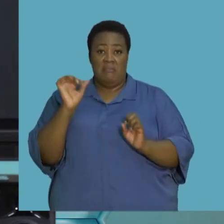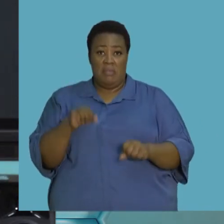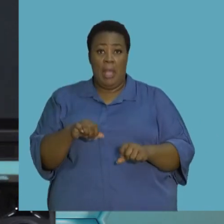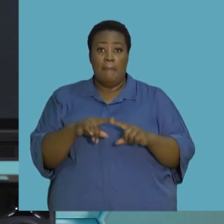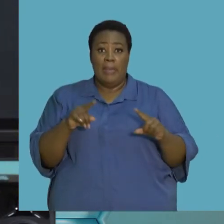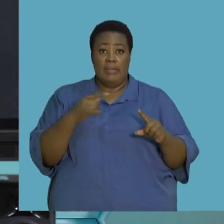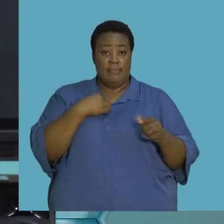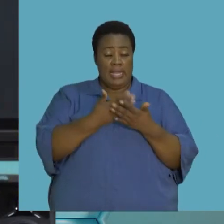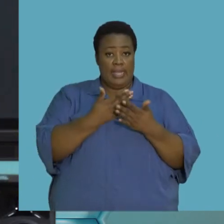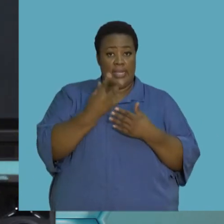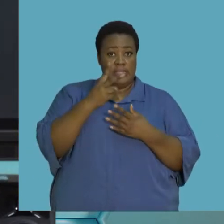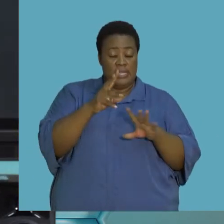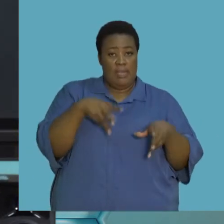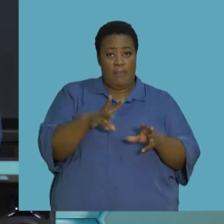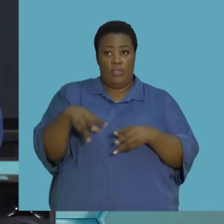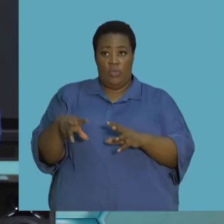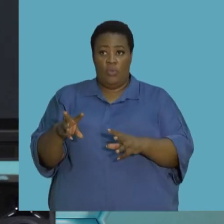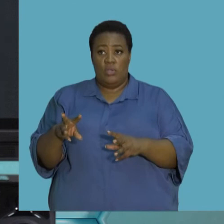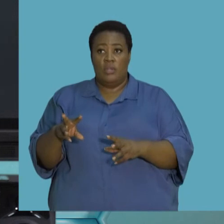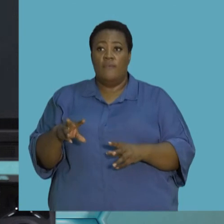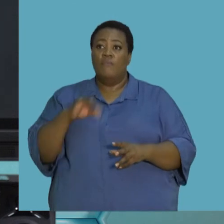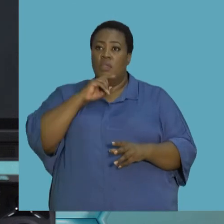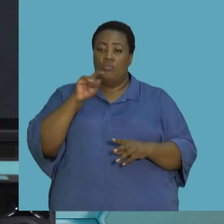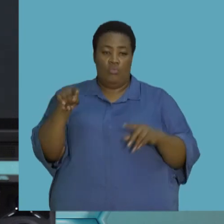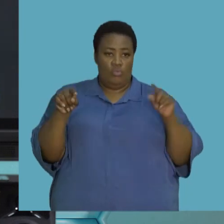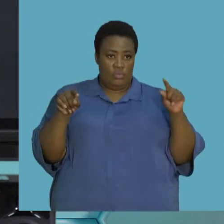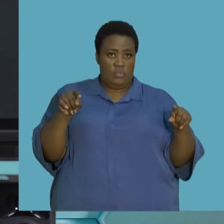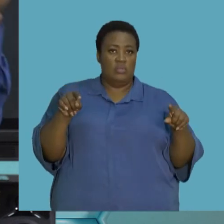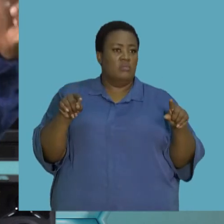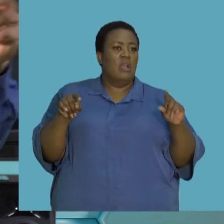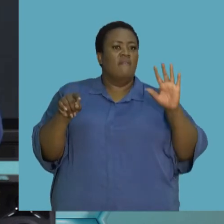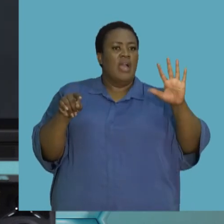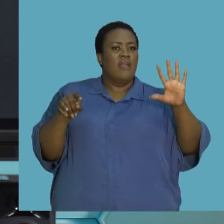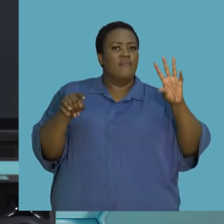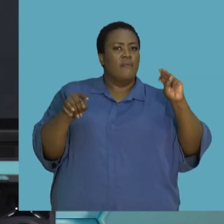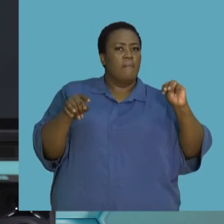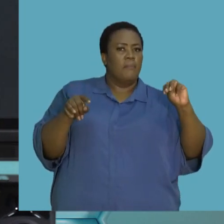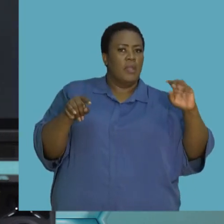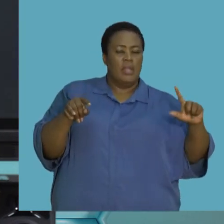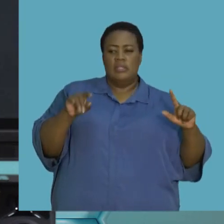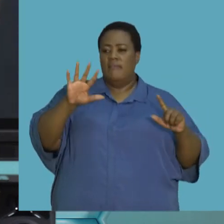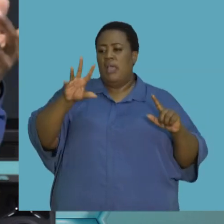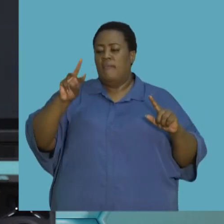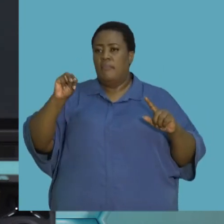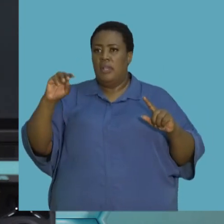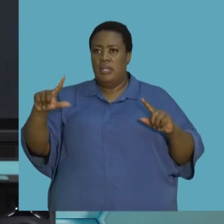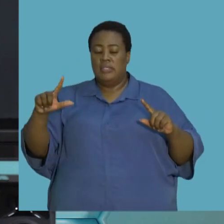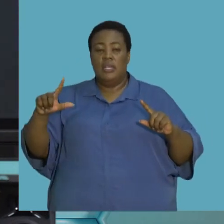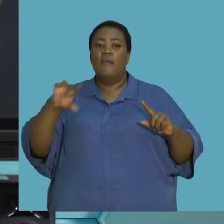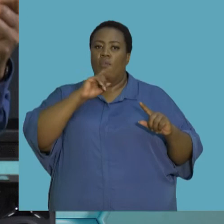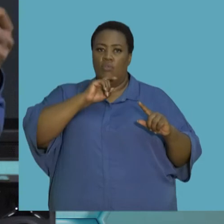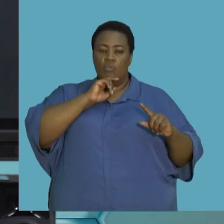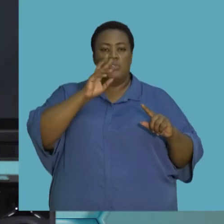if this was reliable, but I can look at the method. So they've used 5 mLs of both the samples, which was fair.